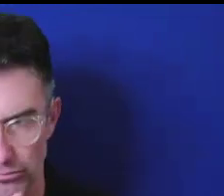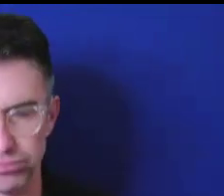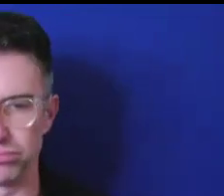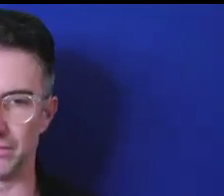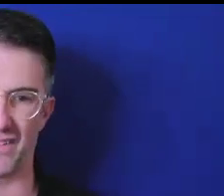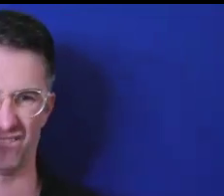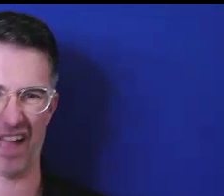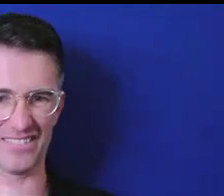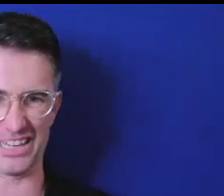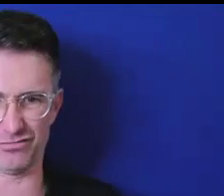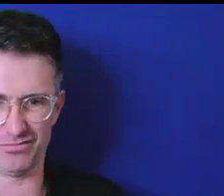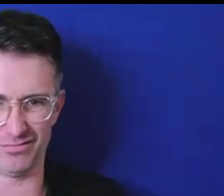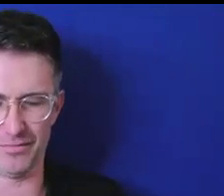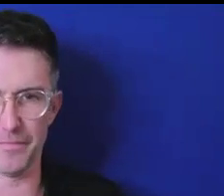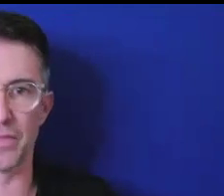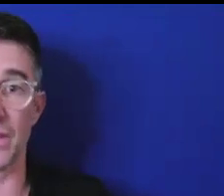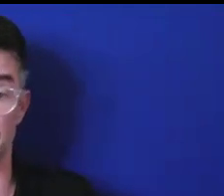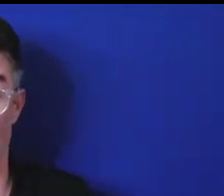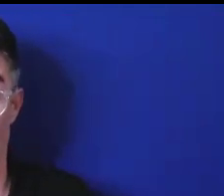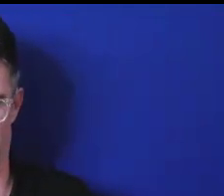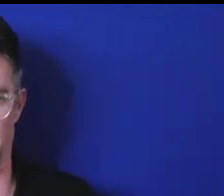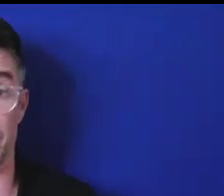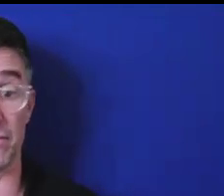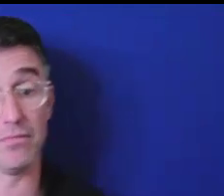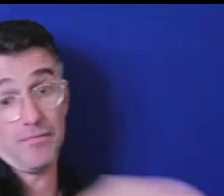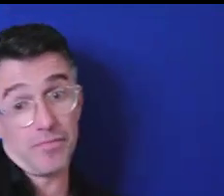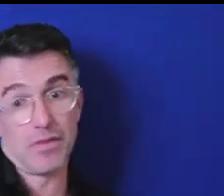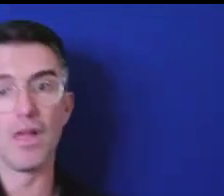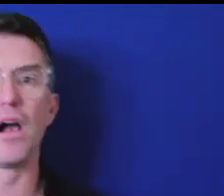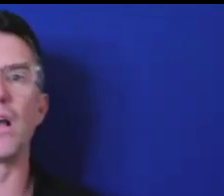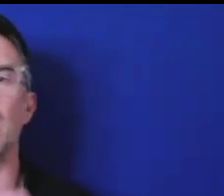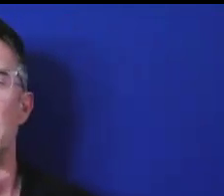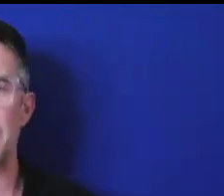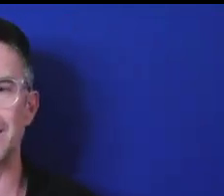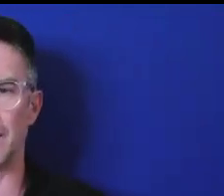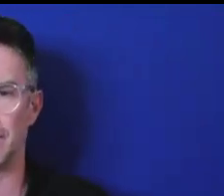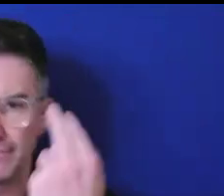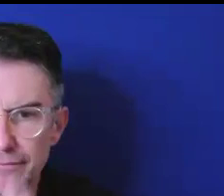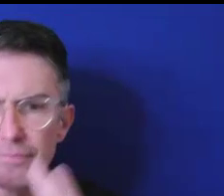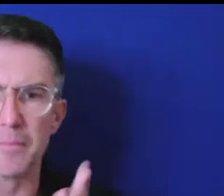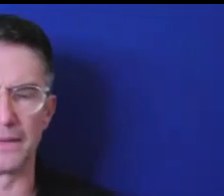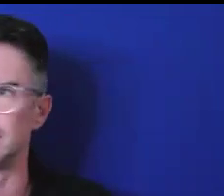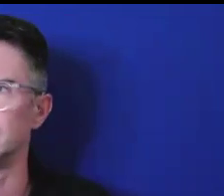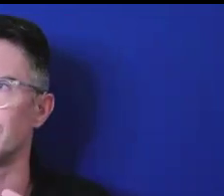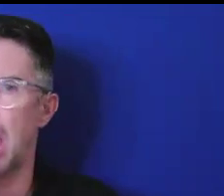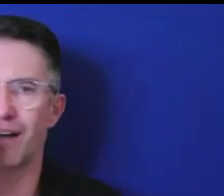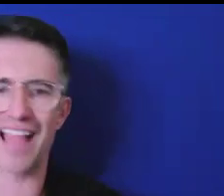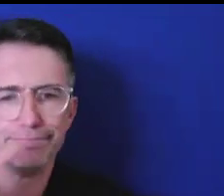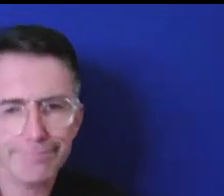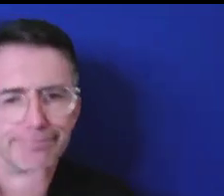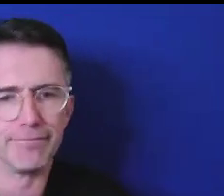approved for the past 5 years already. So this is the reason why the Ministry of Social